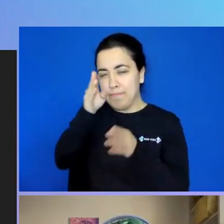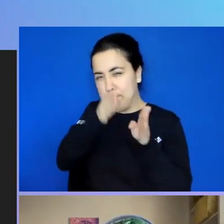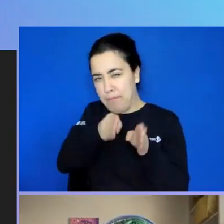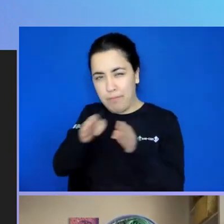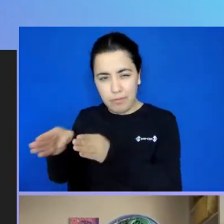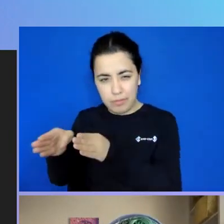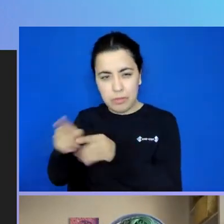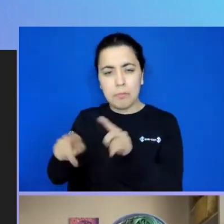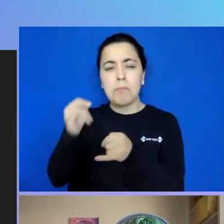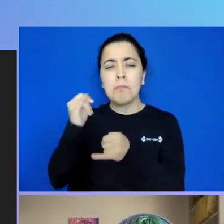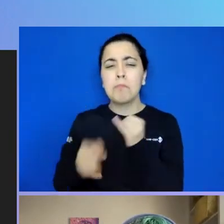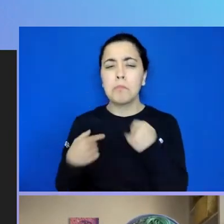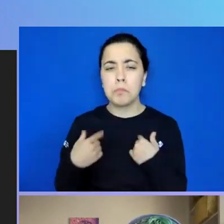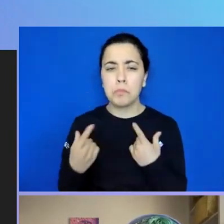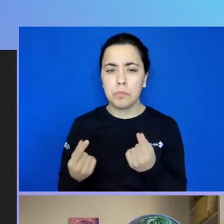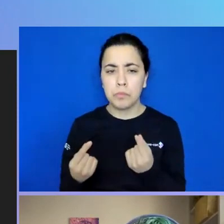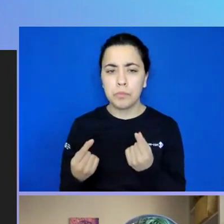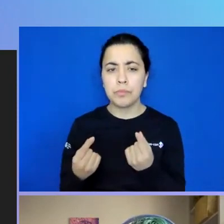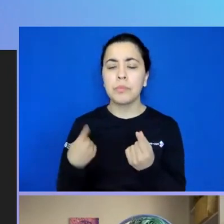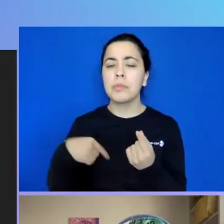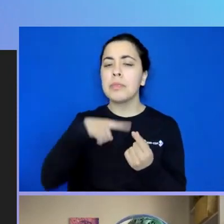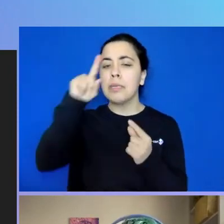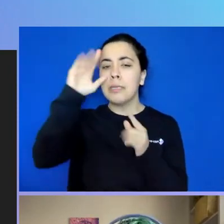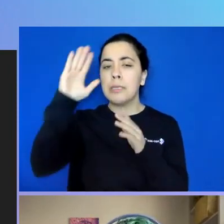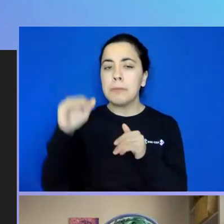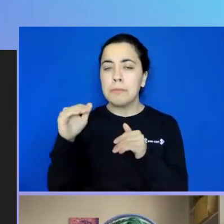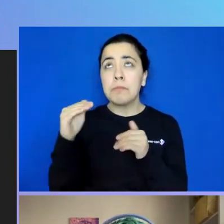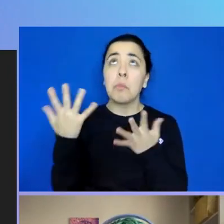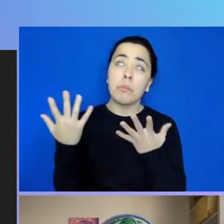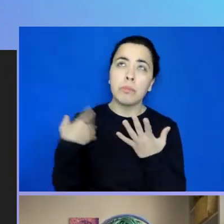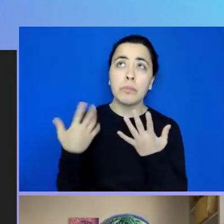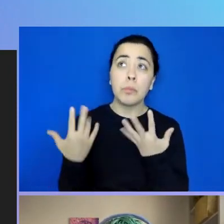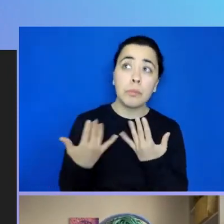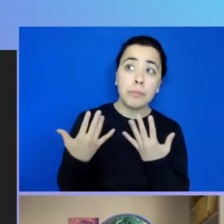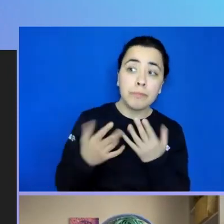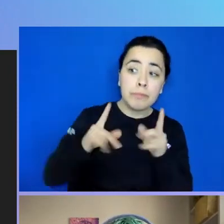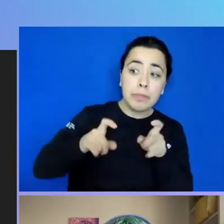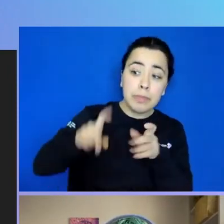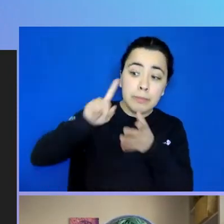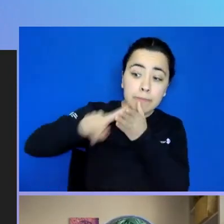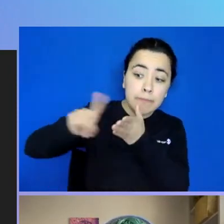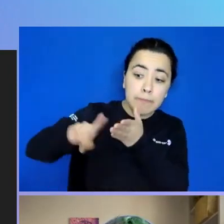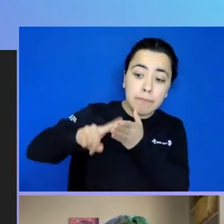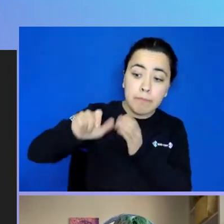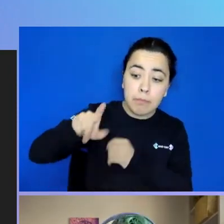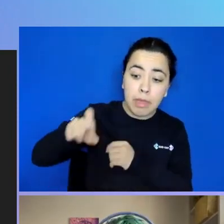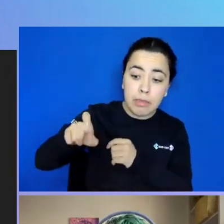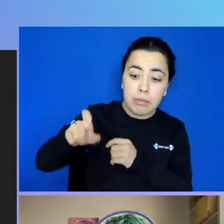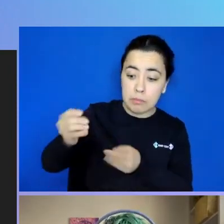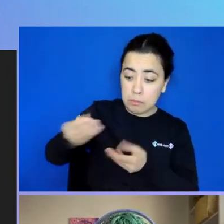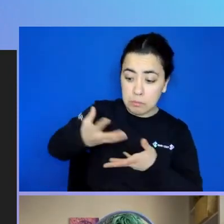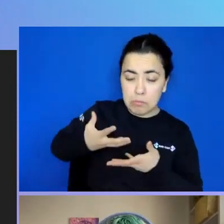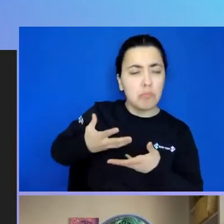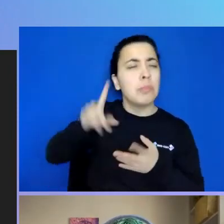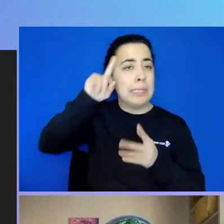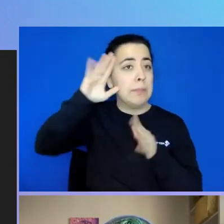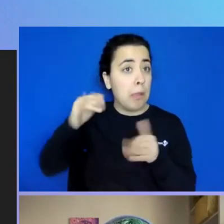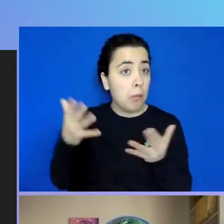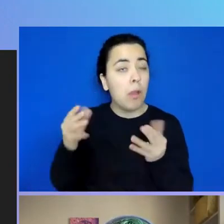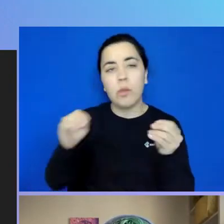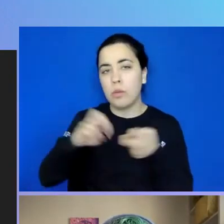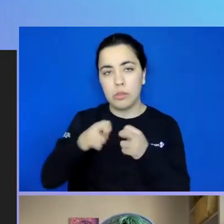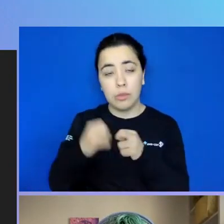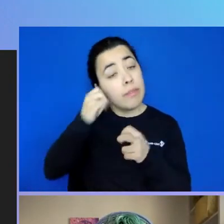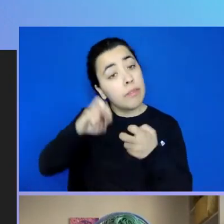lastly, what we do is we expect, we wait for the component to get tested by Axe and we expect it to not have any issues in it. And if it